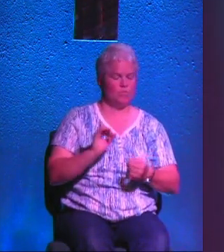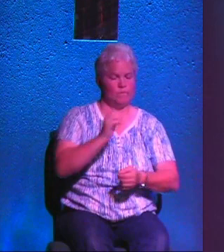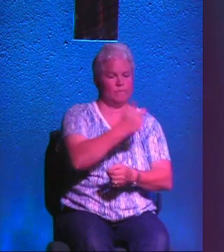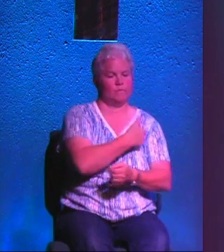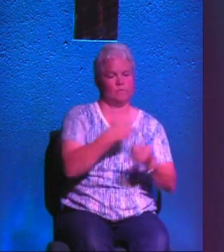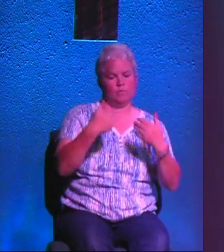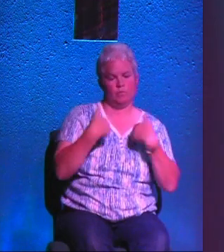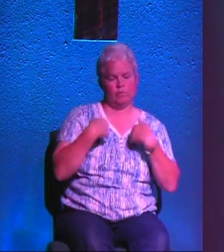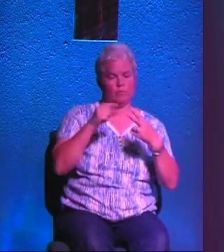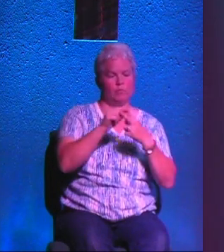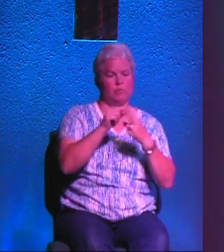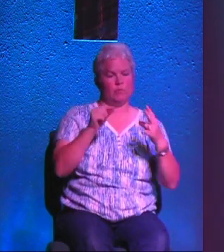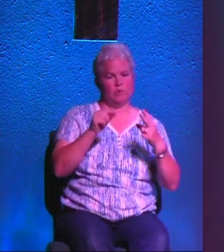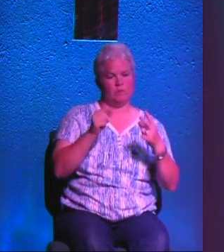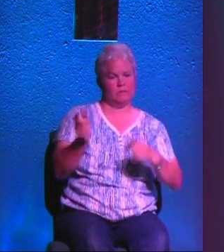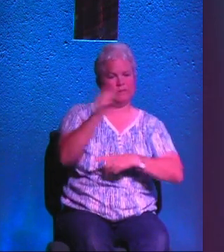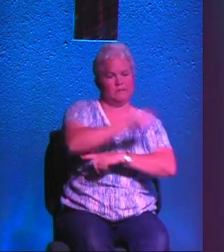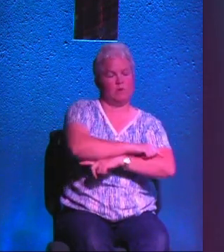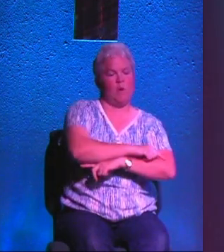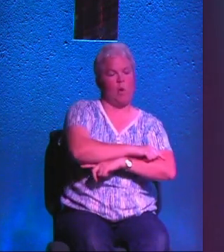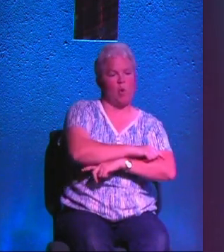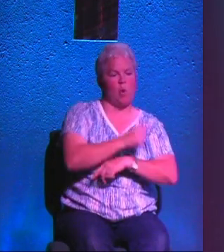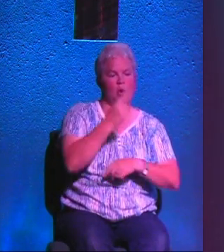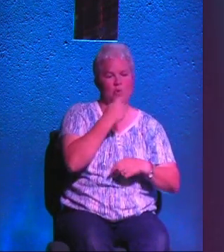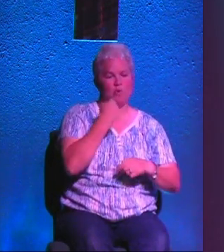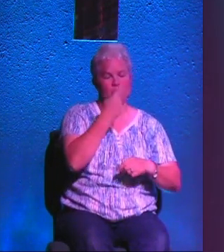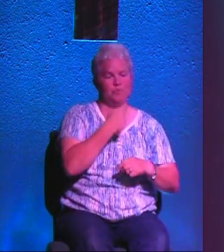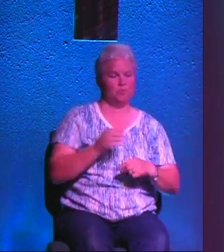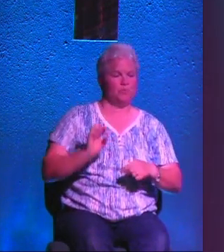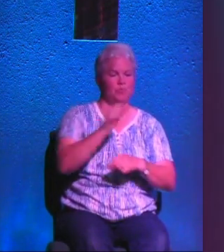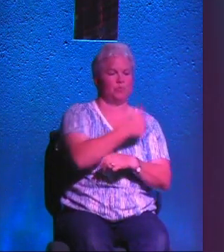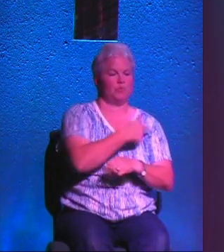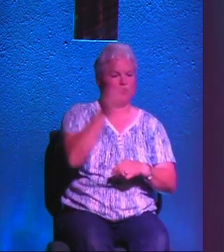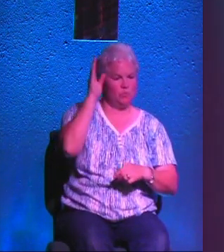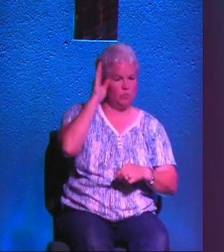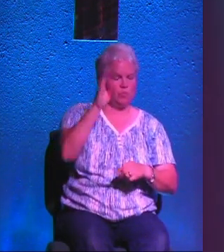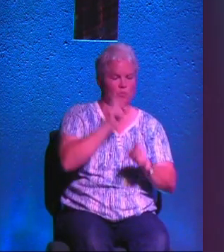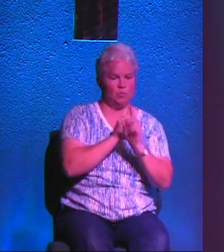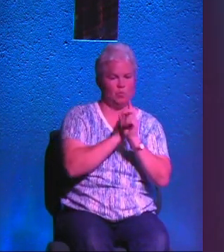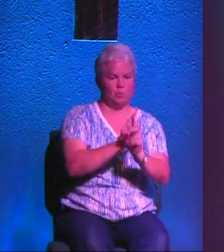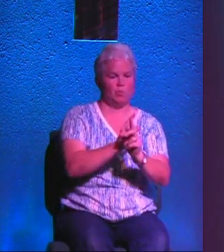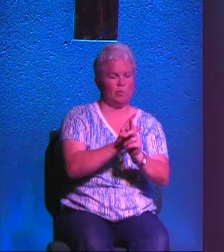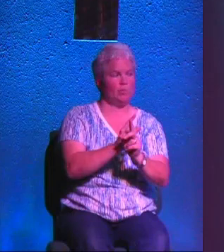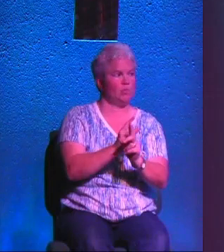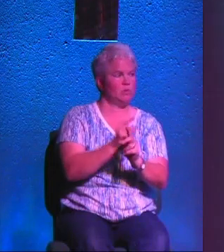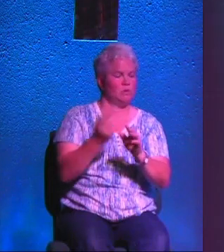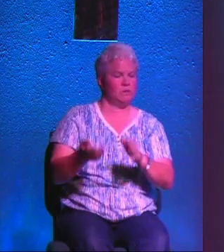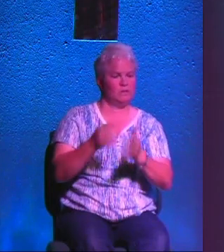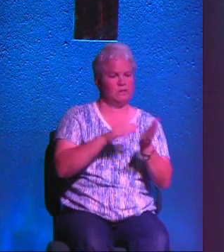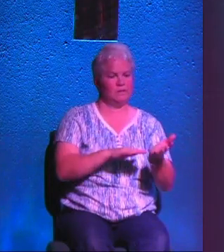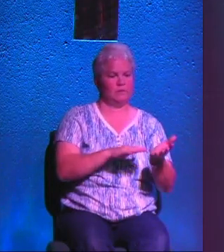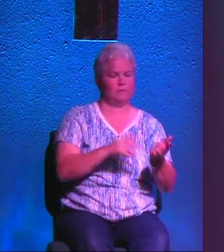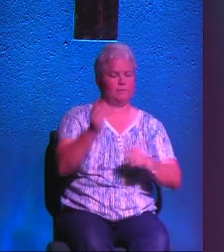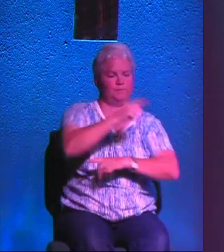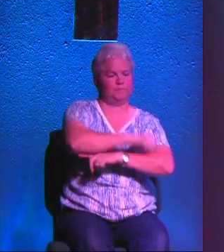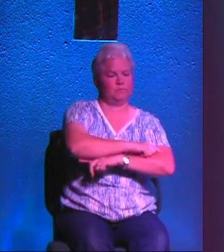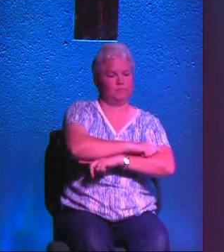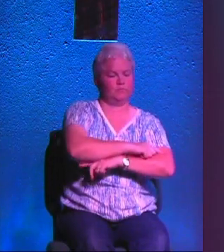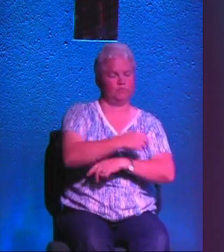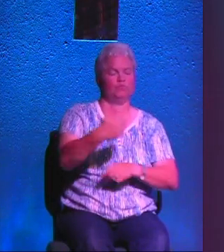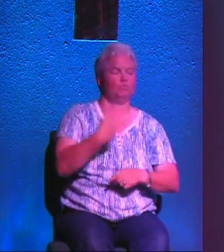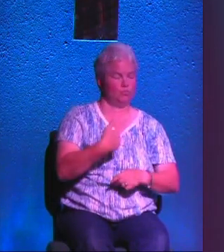We have to choose daily who we will follow. Therefore, we have to die daily